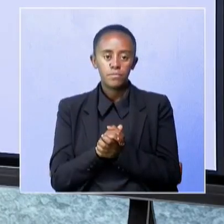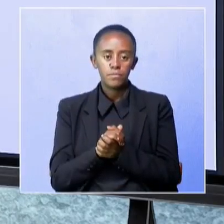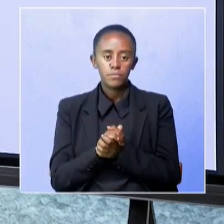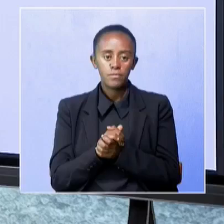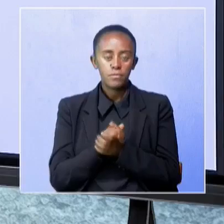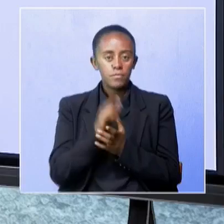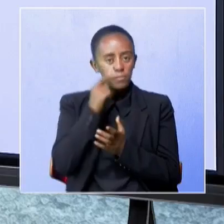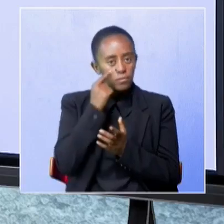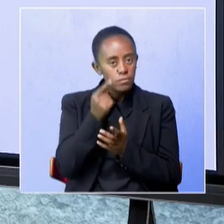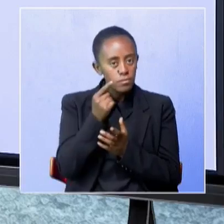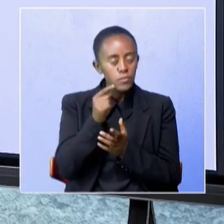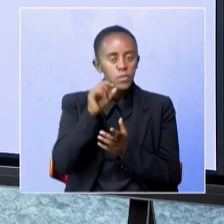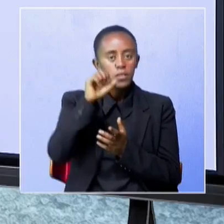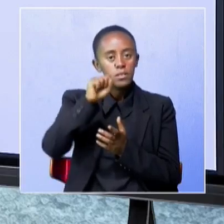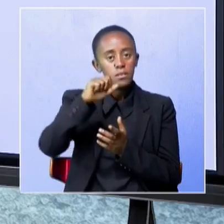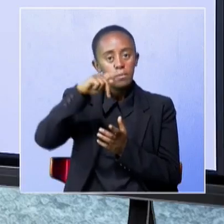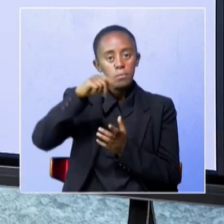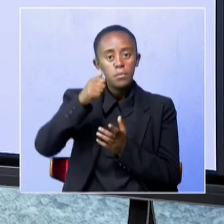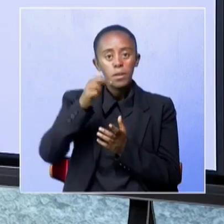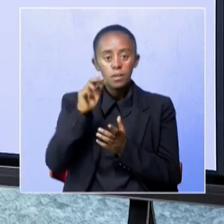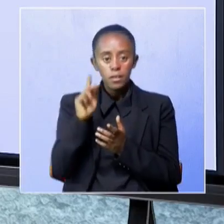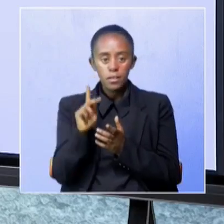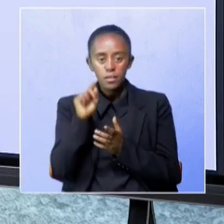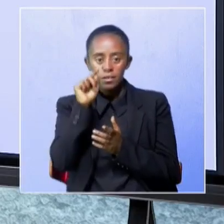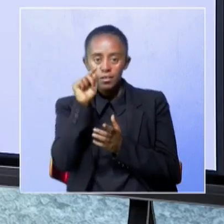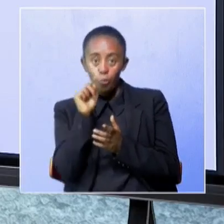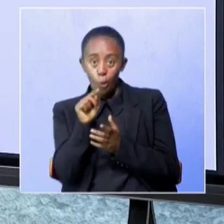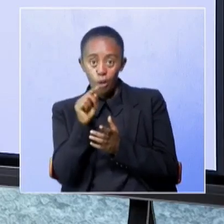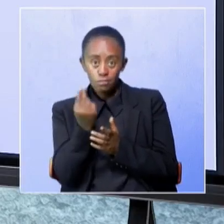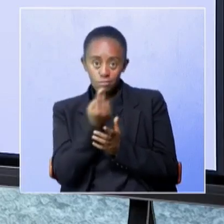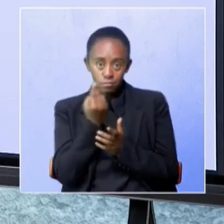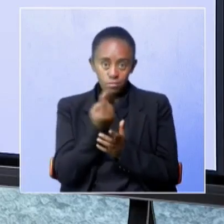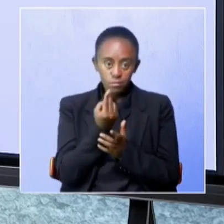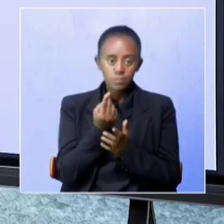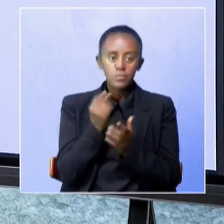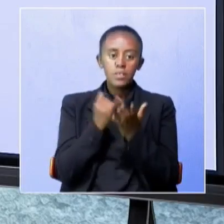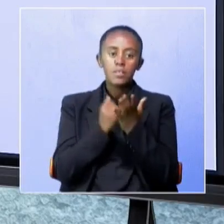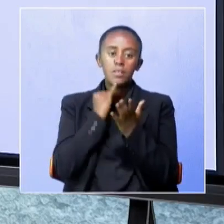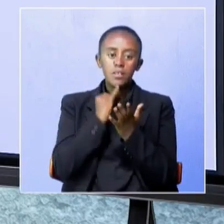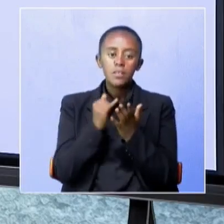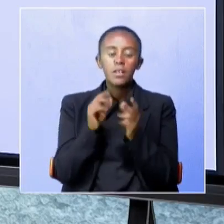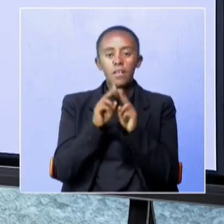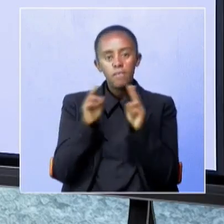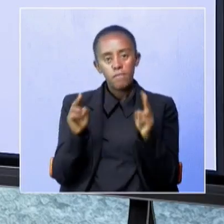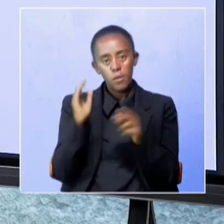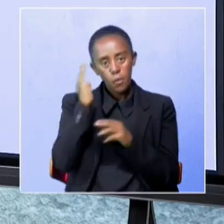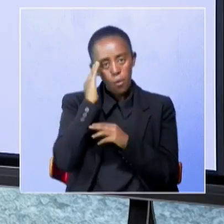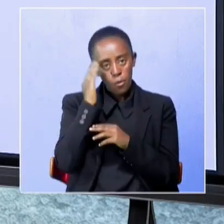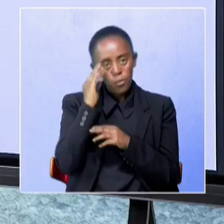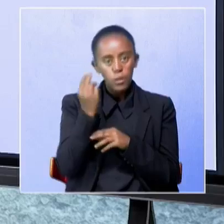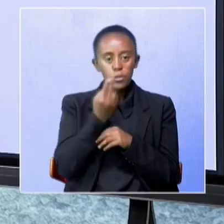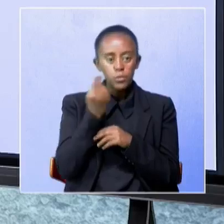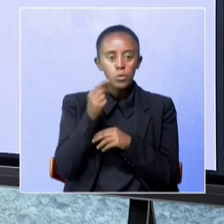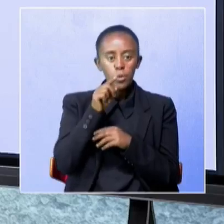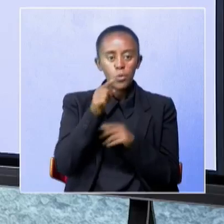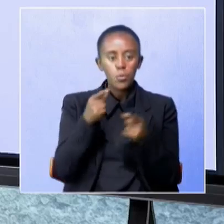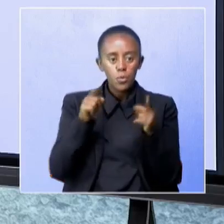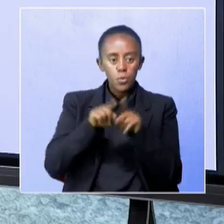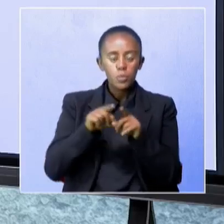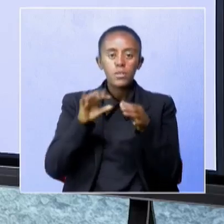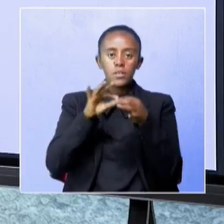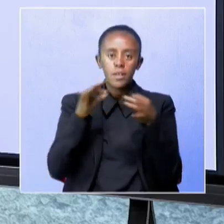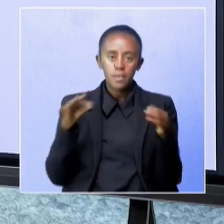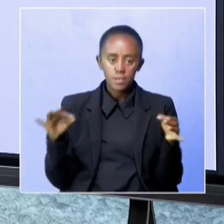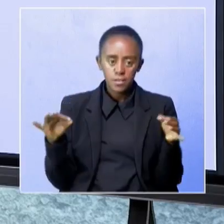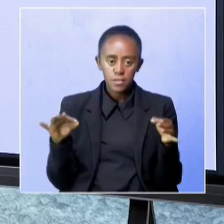As you see here, we are using colon again. It has what? A very common use when we are writing